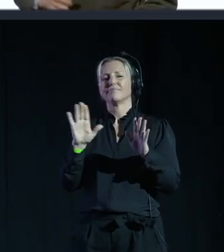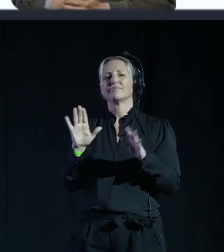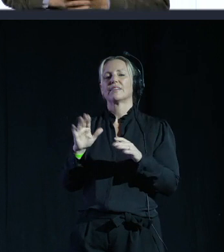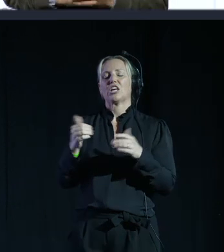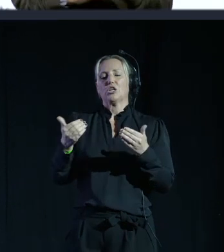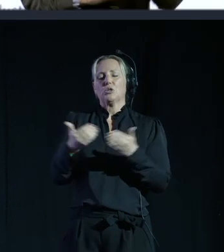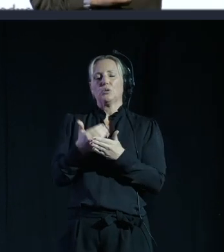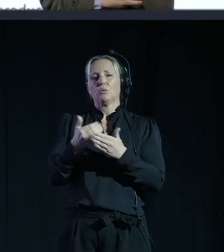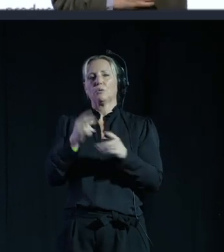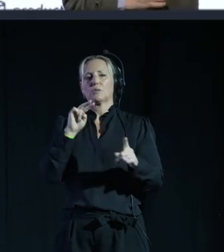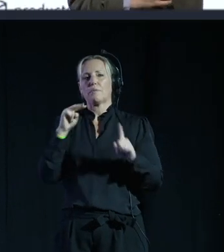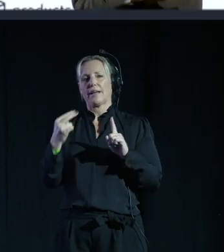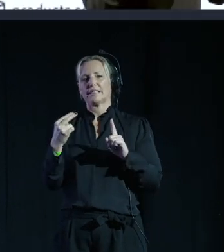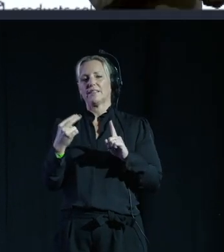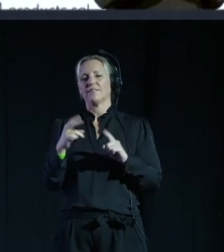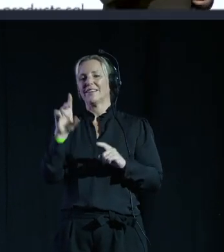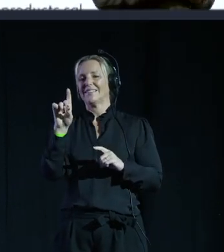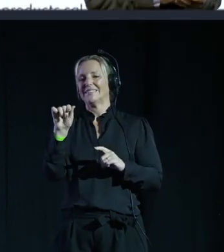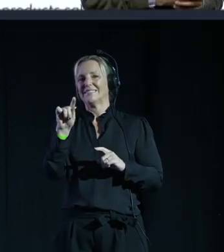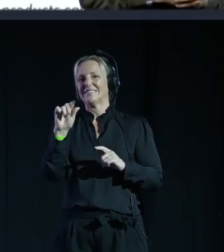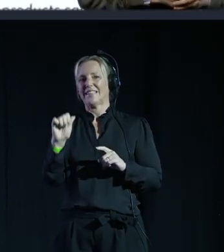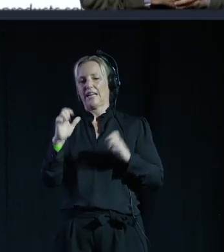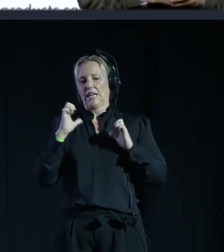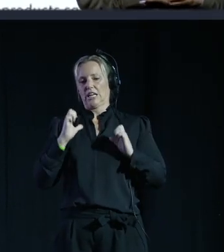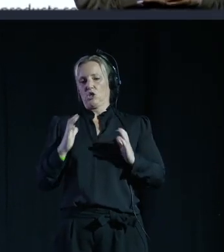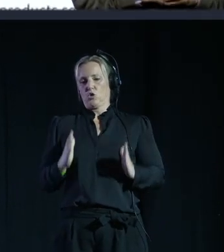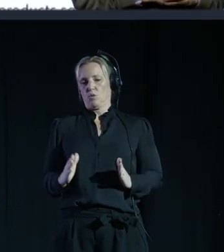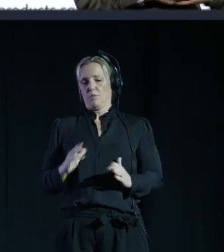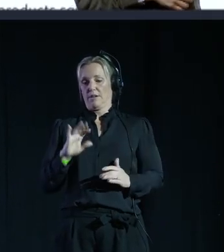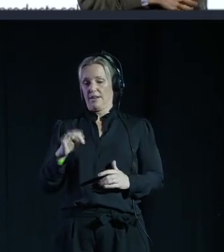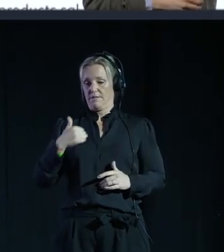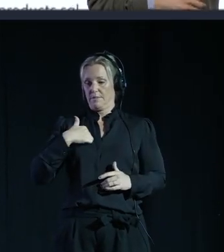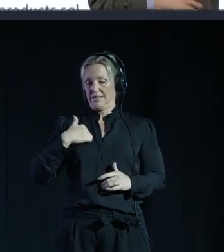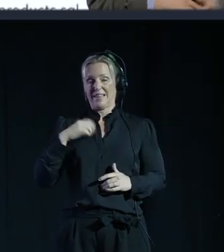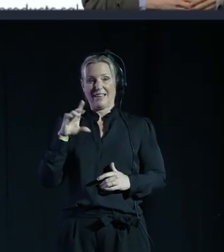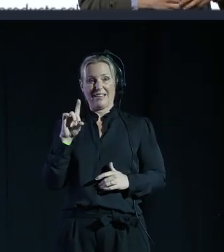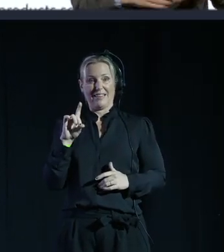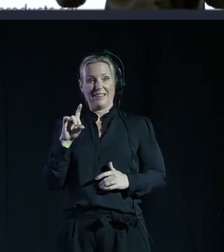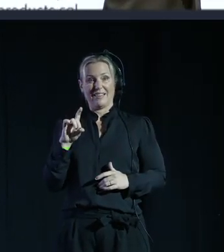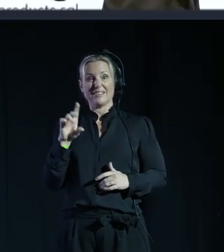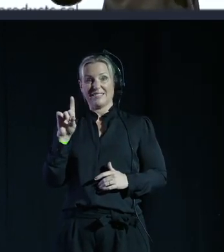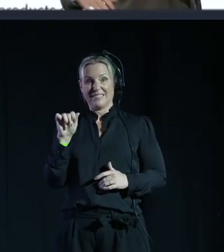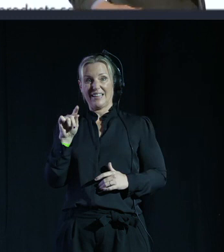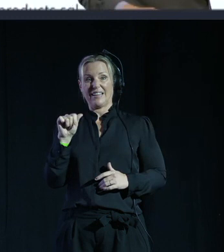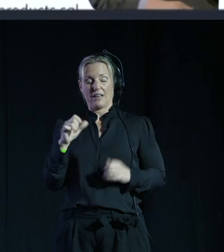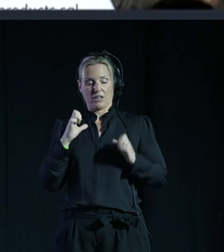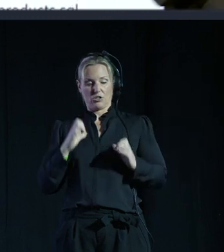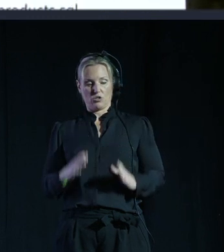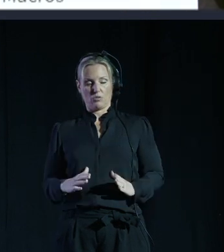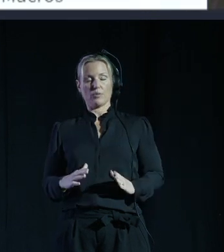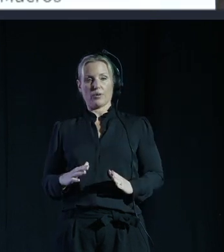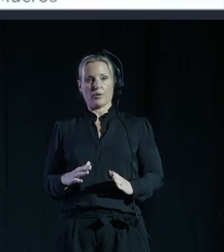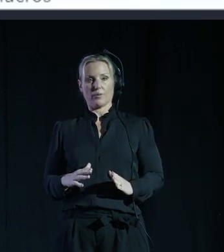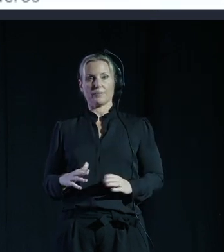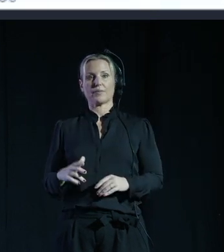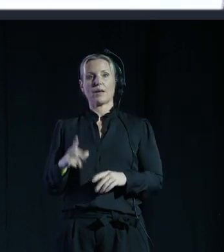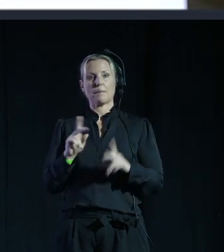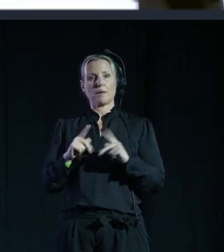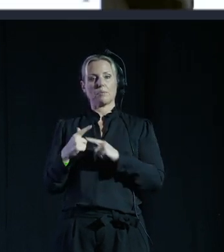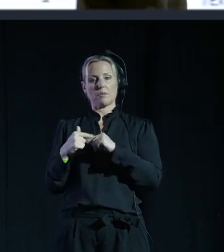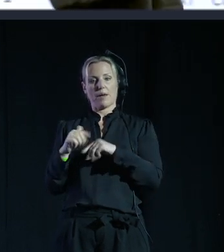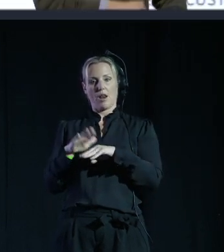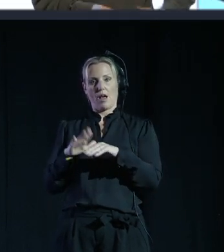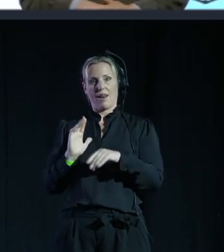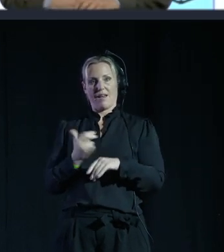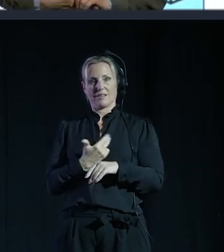our data consumer hat, because we live in a DBT mesh. There are people who are depending on us just as we depend on other people. And in this